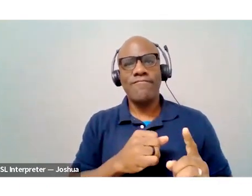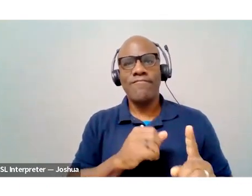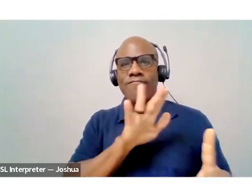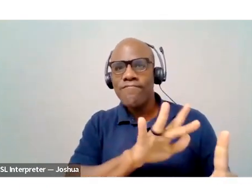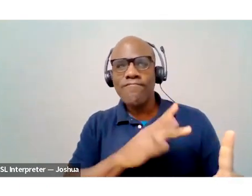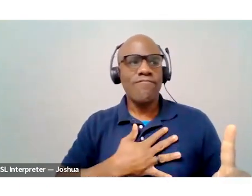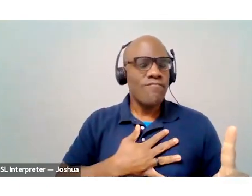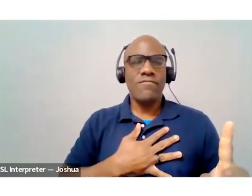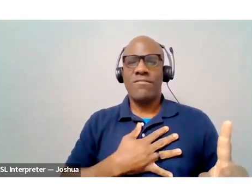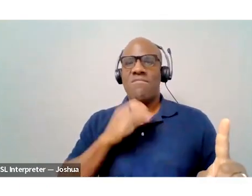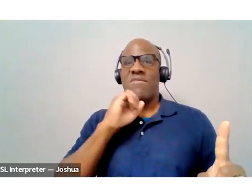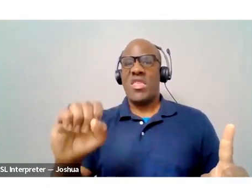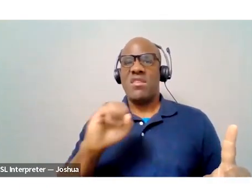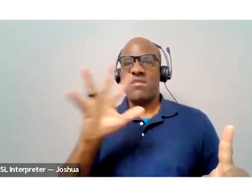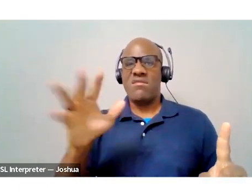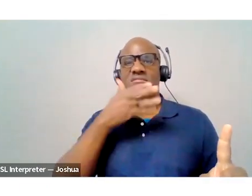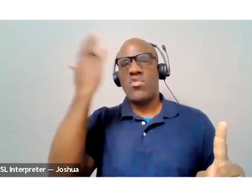folks.